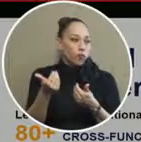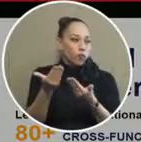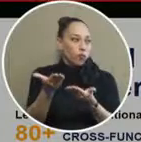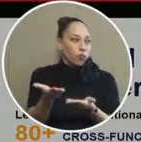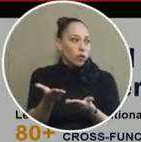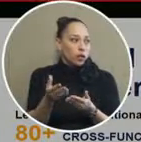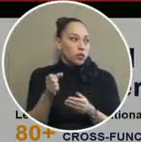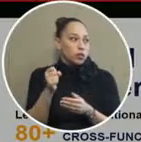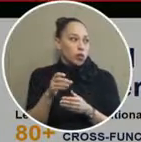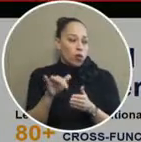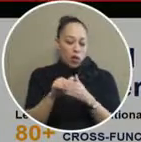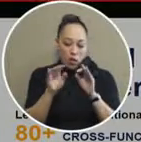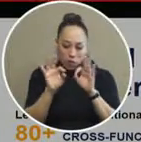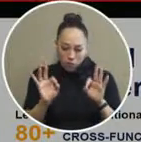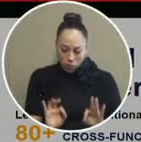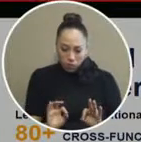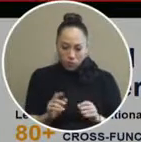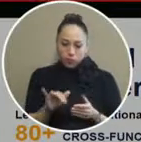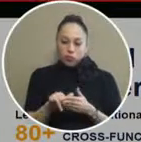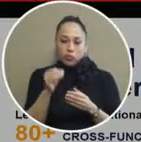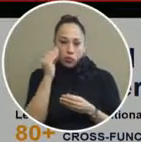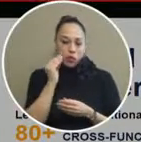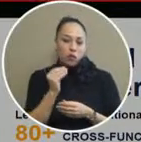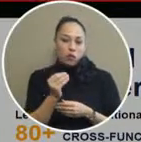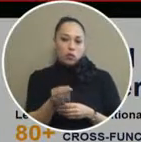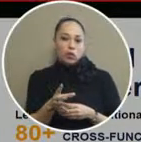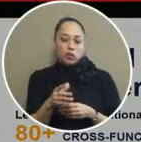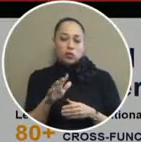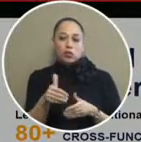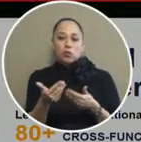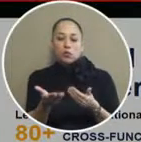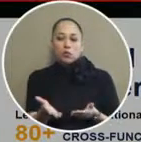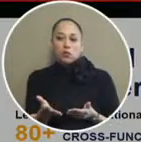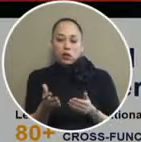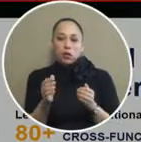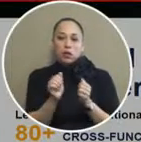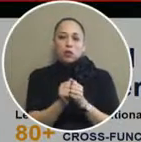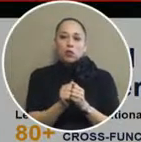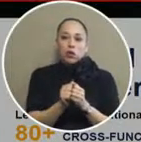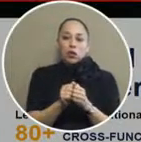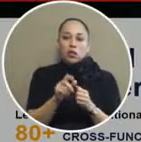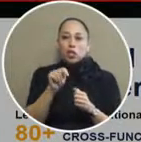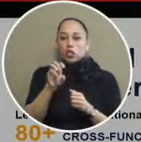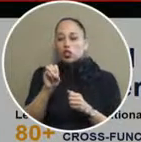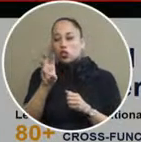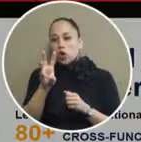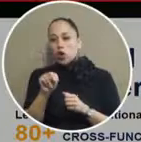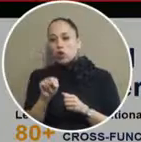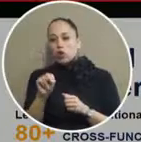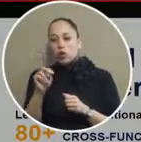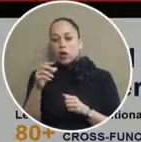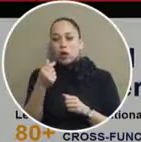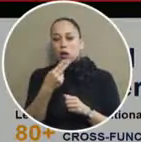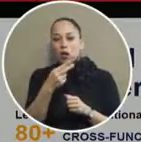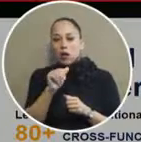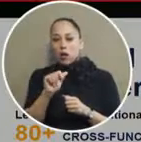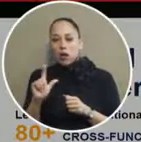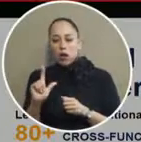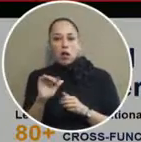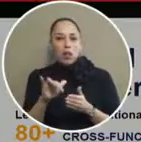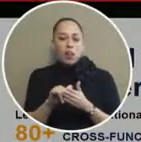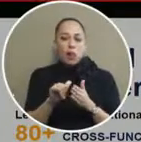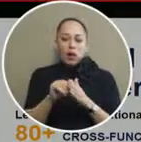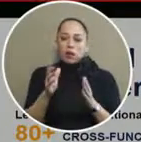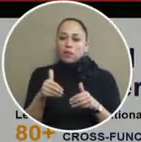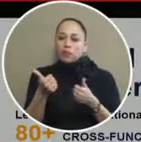So formats and different ways that information is being provided consist of town halls, which is pictured on this slide, and which we'll